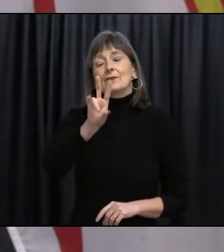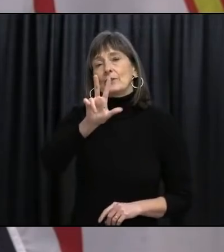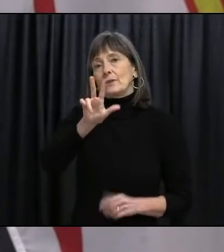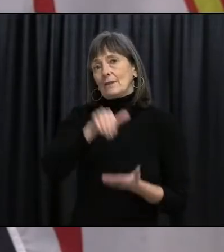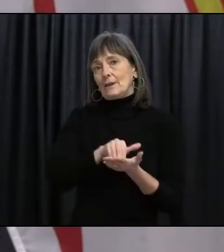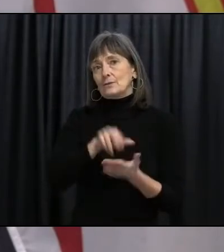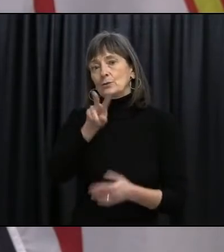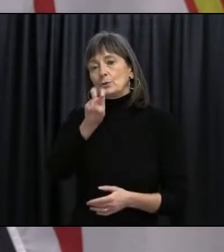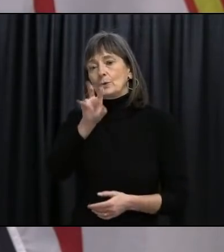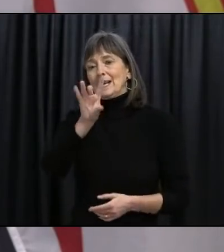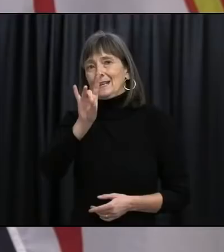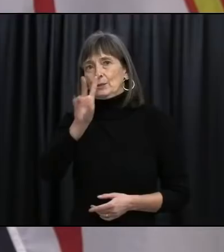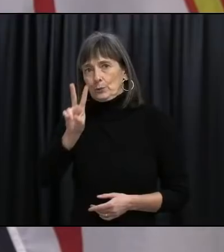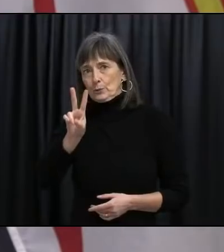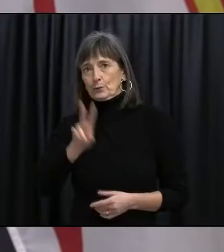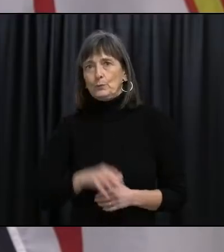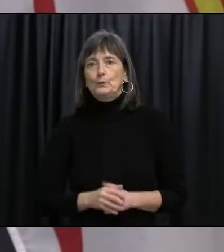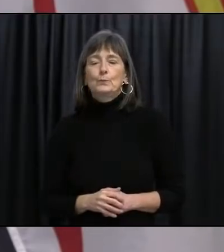73,282 people.